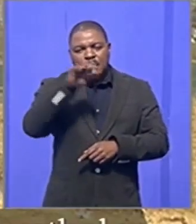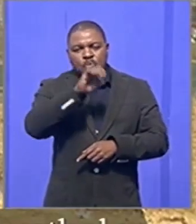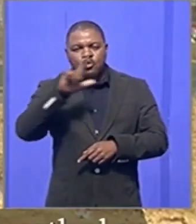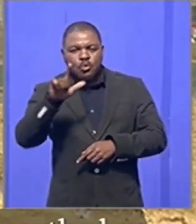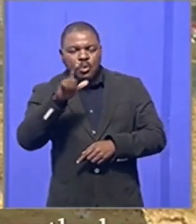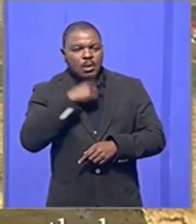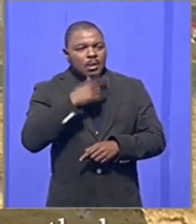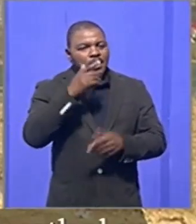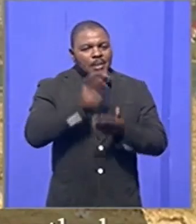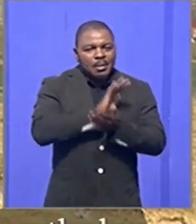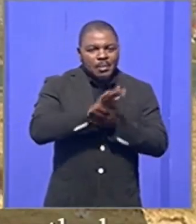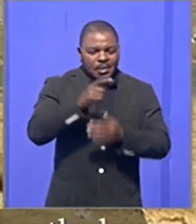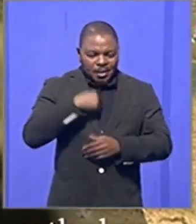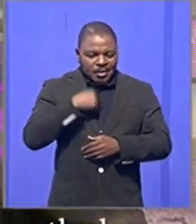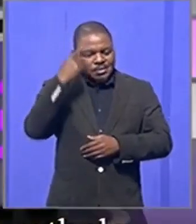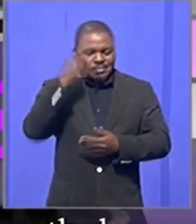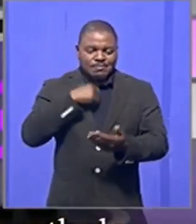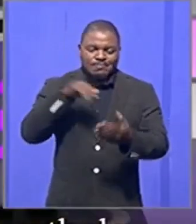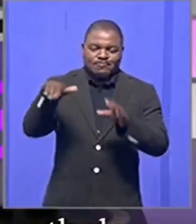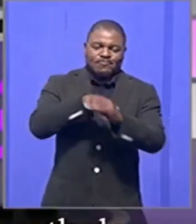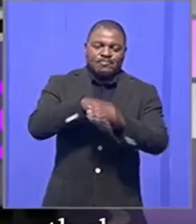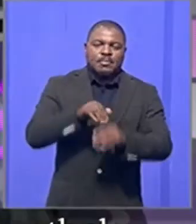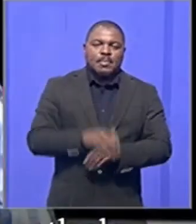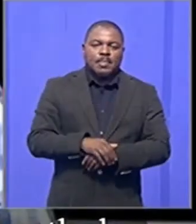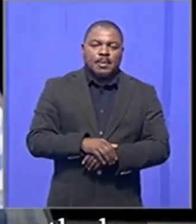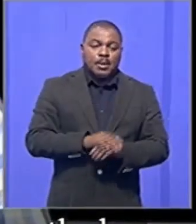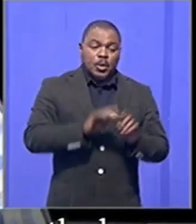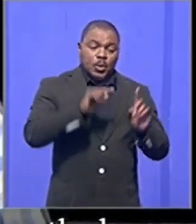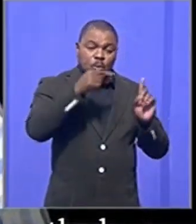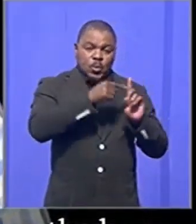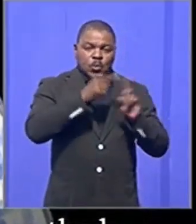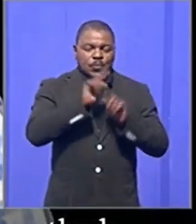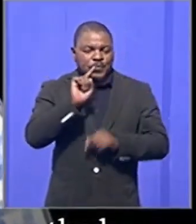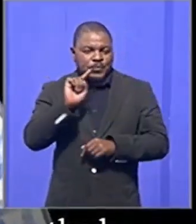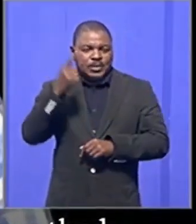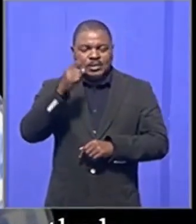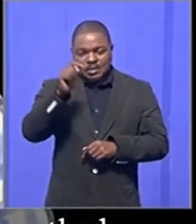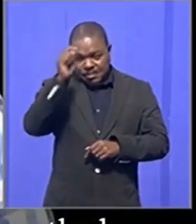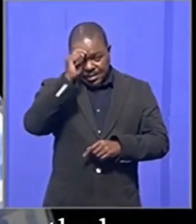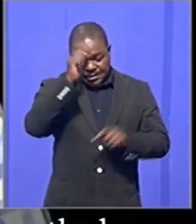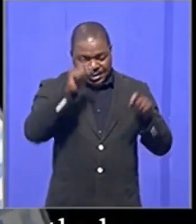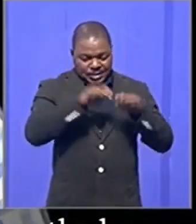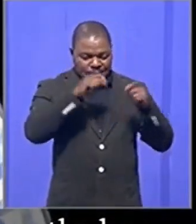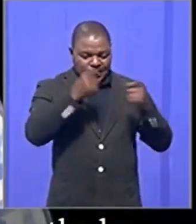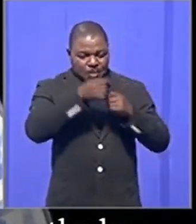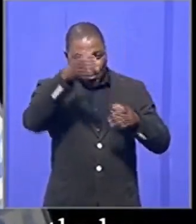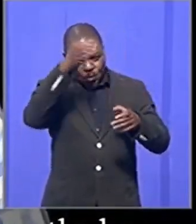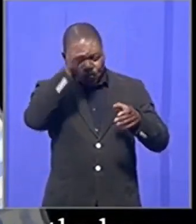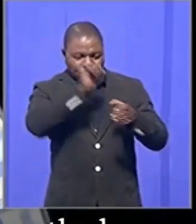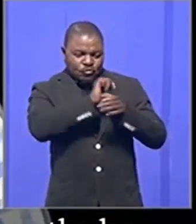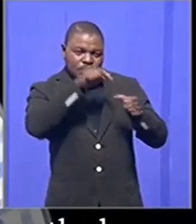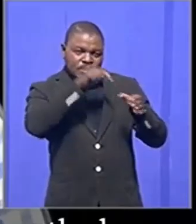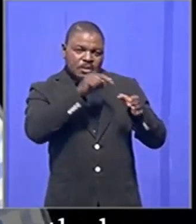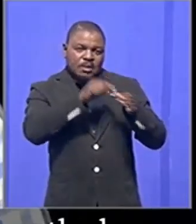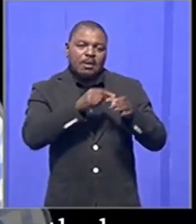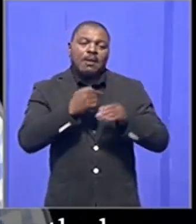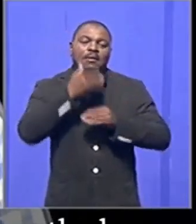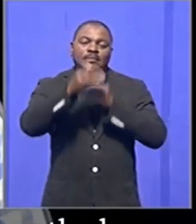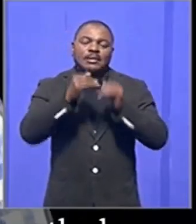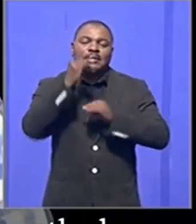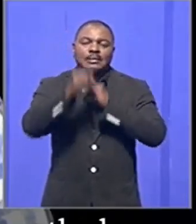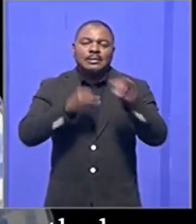that's how I then got to sign for Blackpool. Shabalala o bile motlhatlhi wa mathomo wa Bafana ge sehlopha se amogelwa gape go tša boditšhabatšhaba